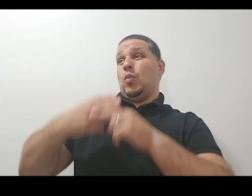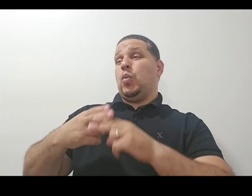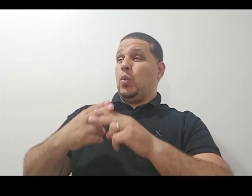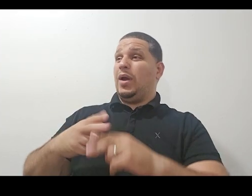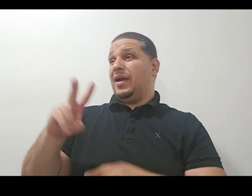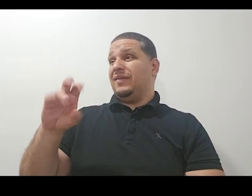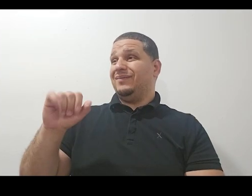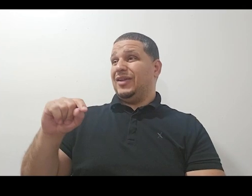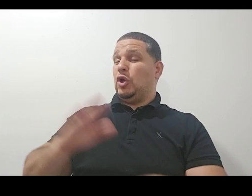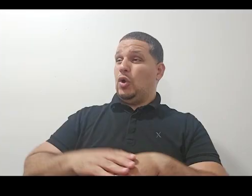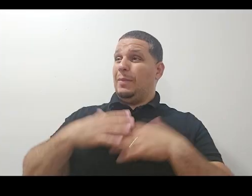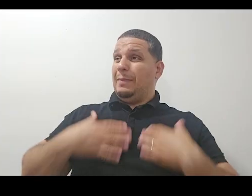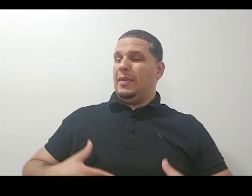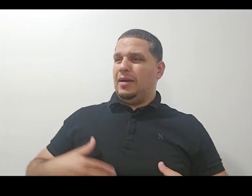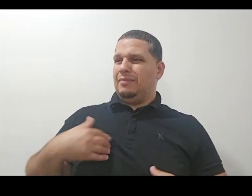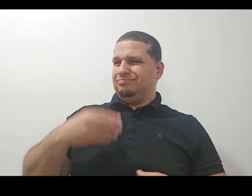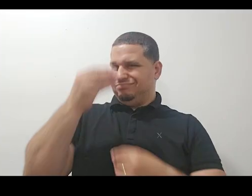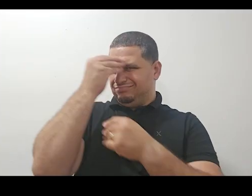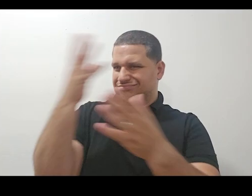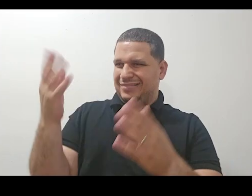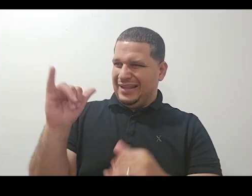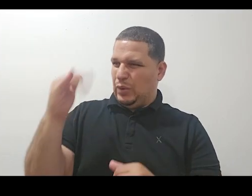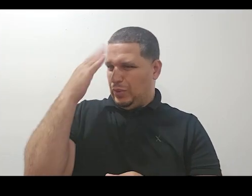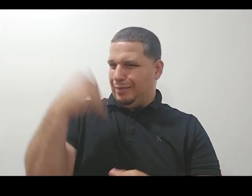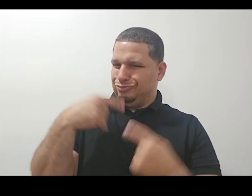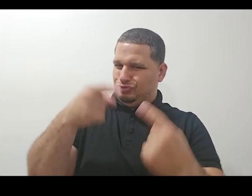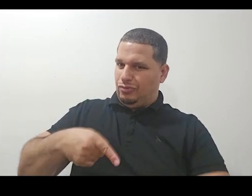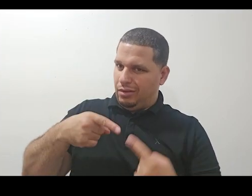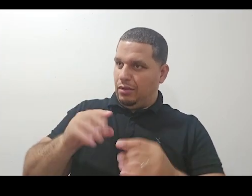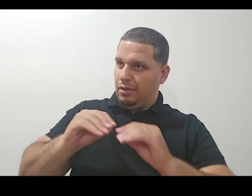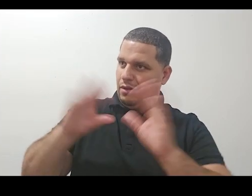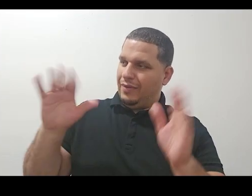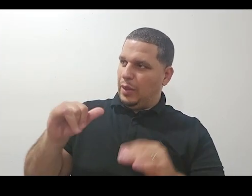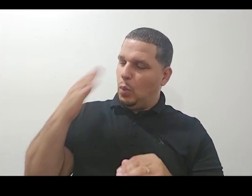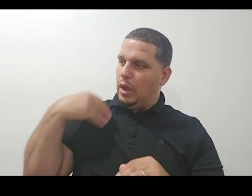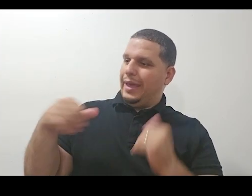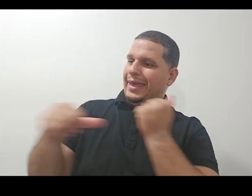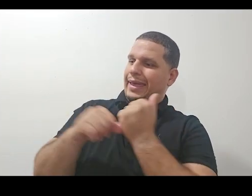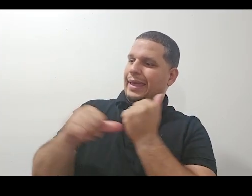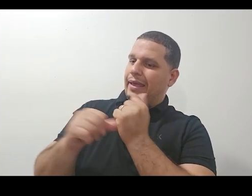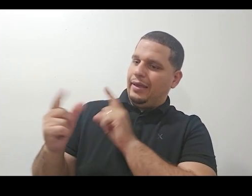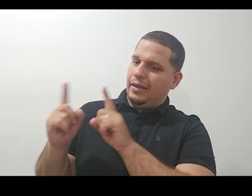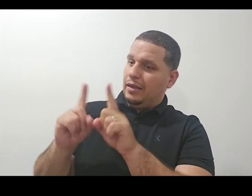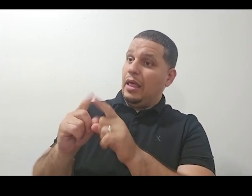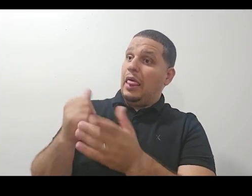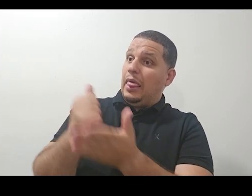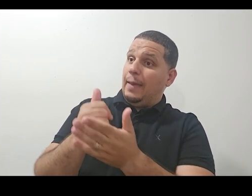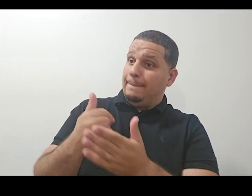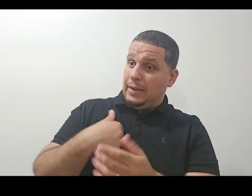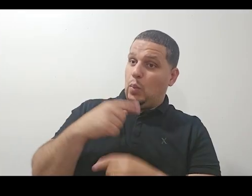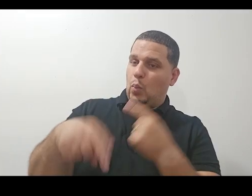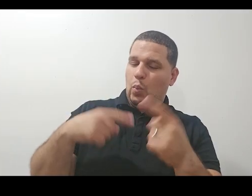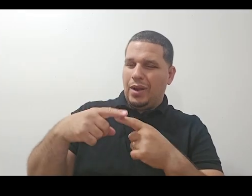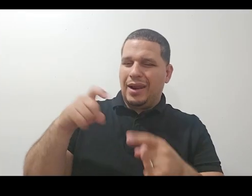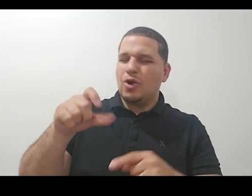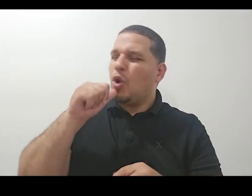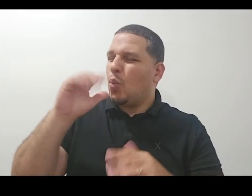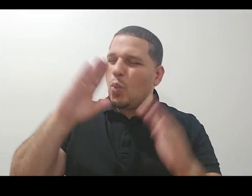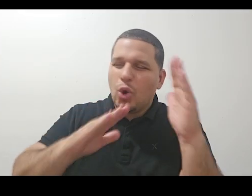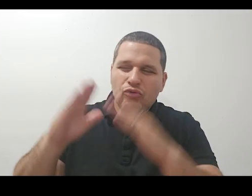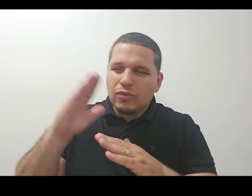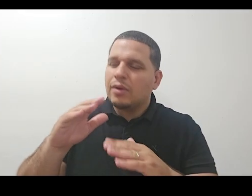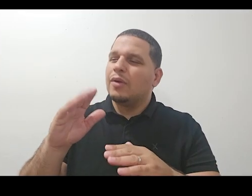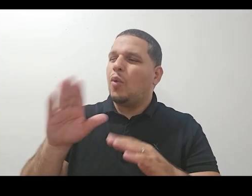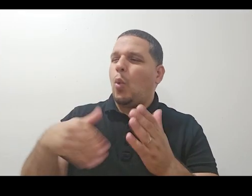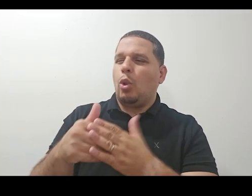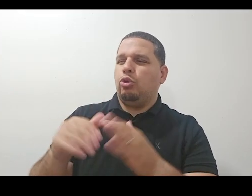have a 40-pound weighted vest on. That's why I'm struggling. That's why she's walking. She helps me when I need it, so don't